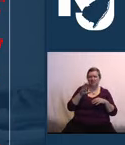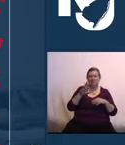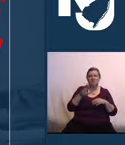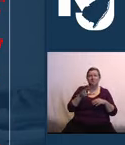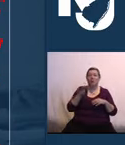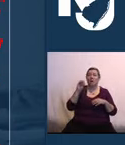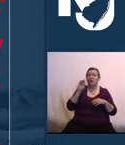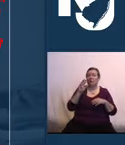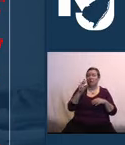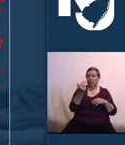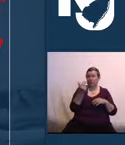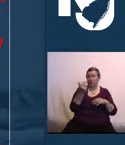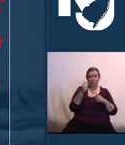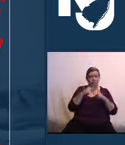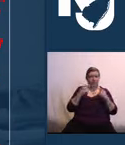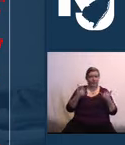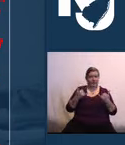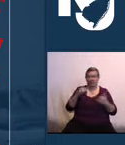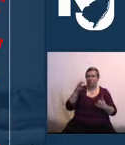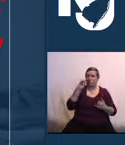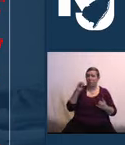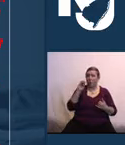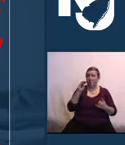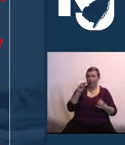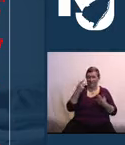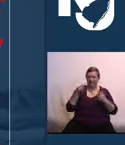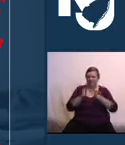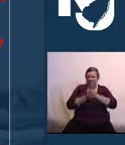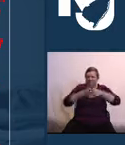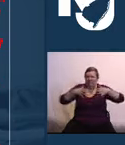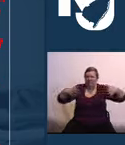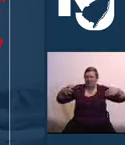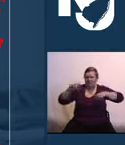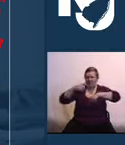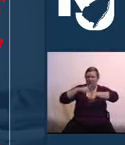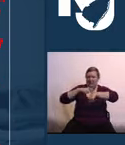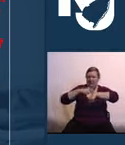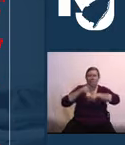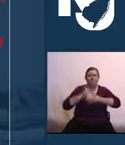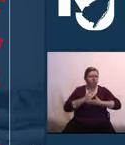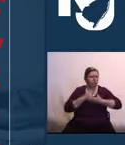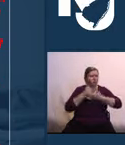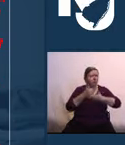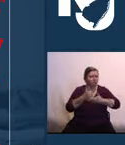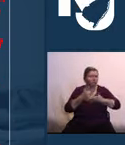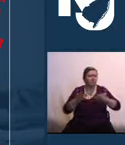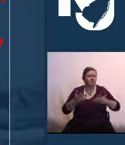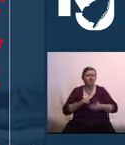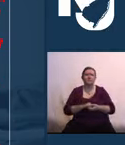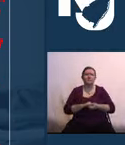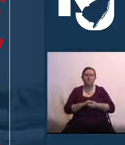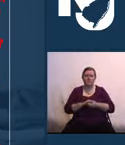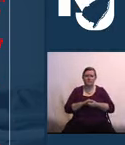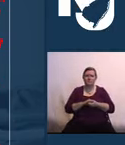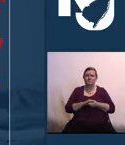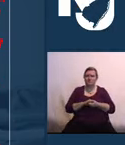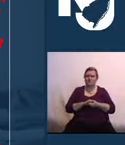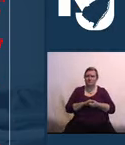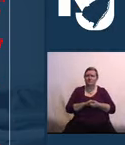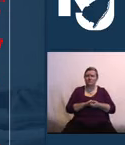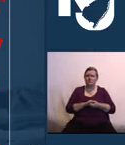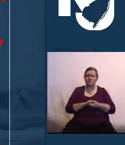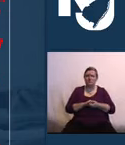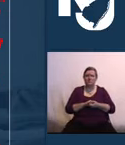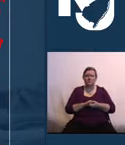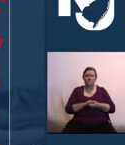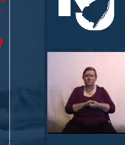that in mind, that this entire period here covers, we were being inundated with that variant. So this gives us a